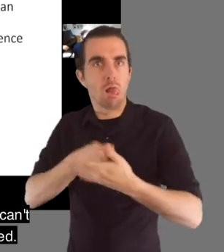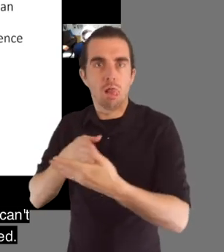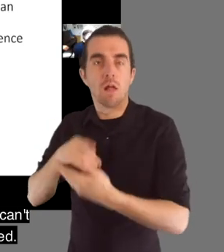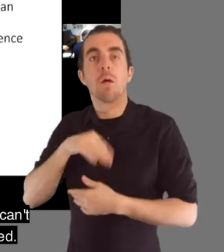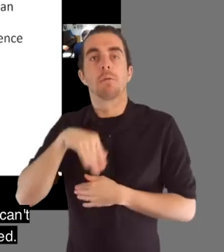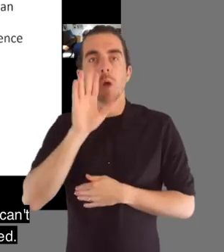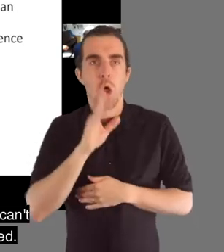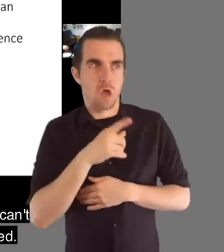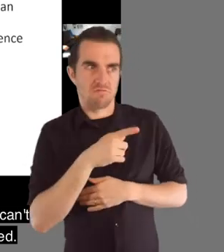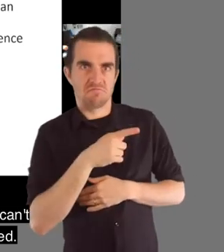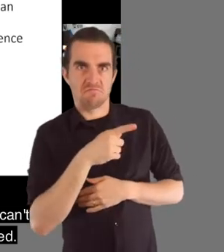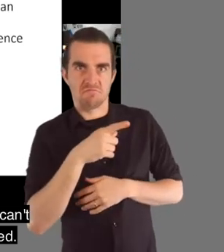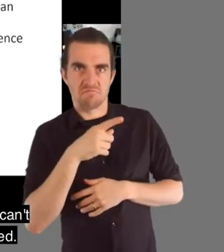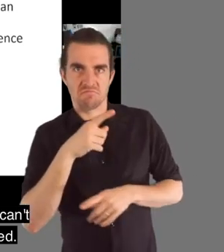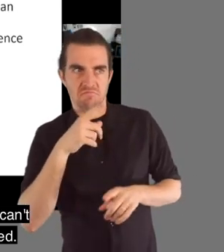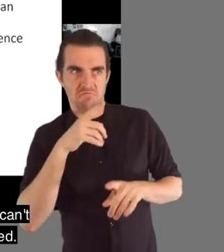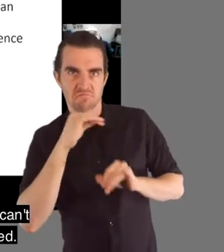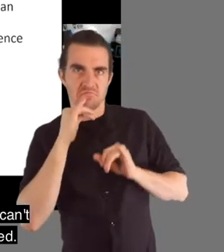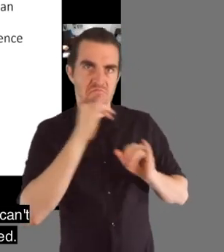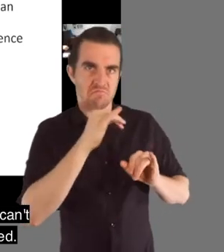participate are more stigmatized.